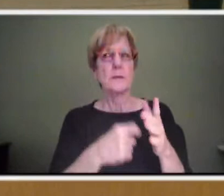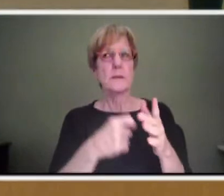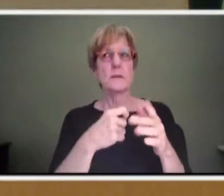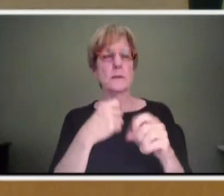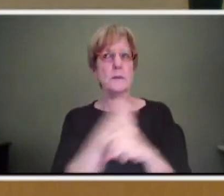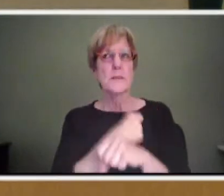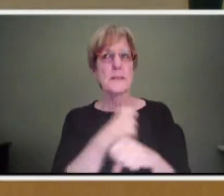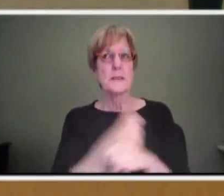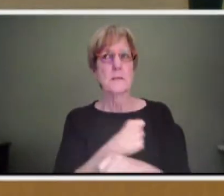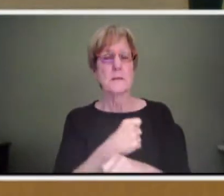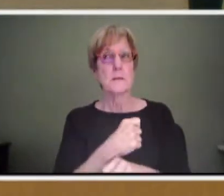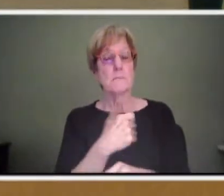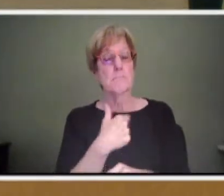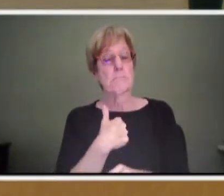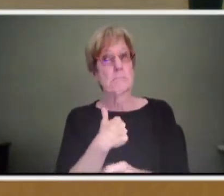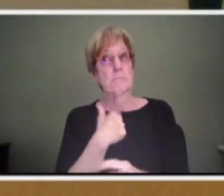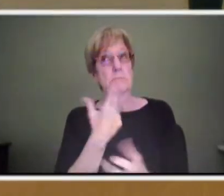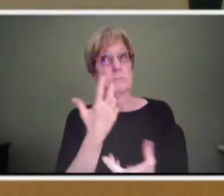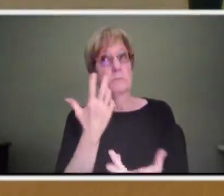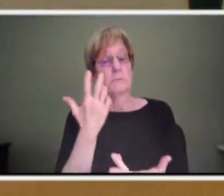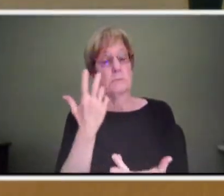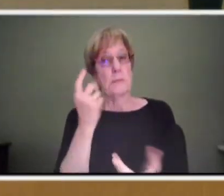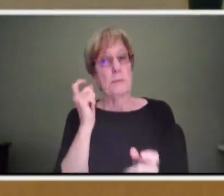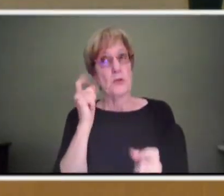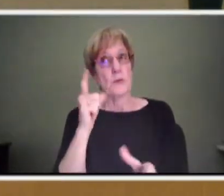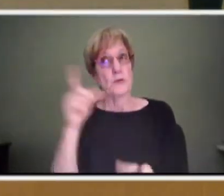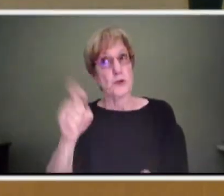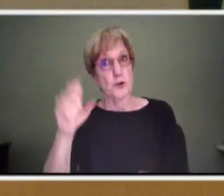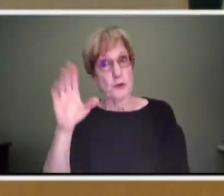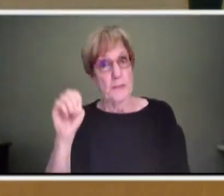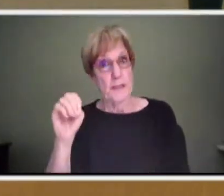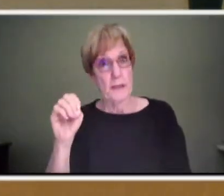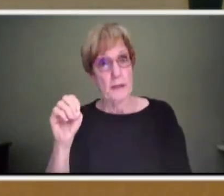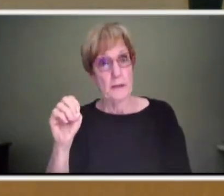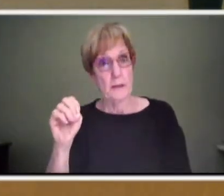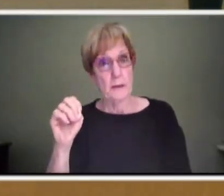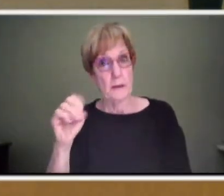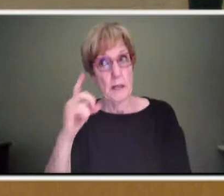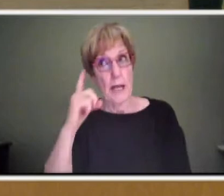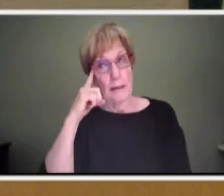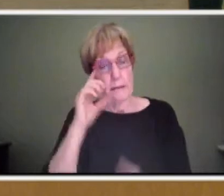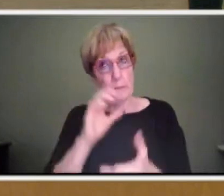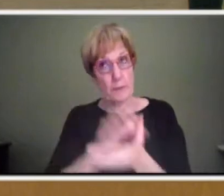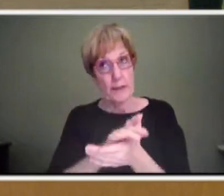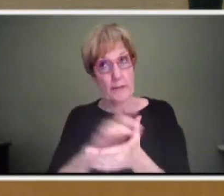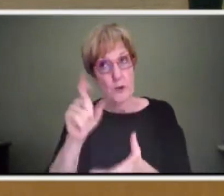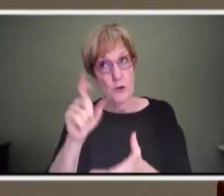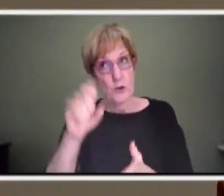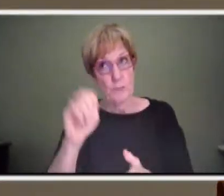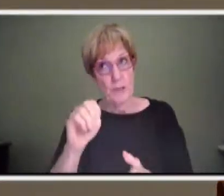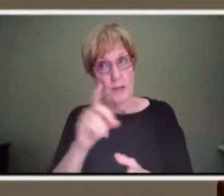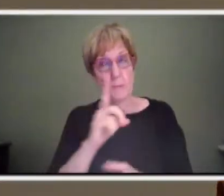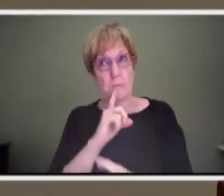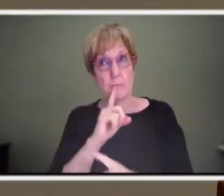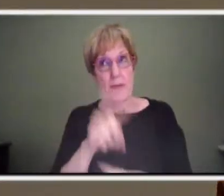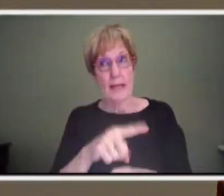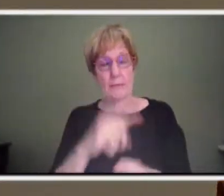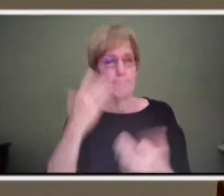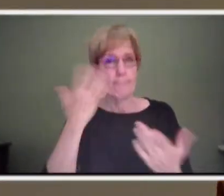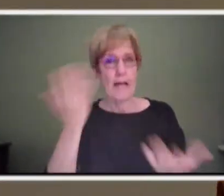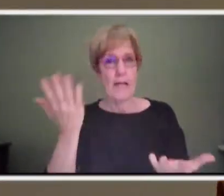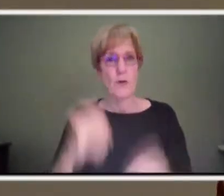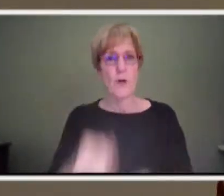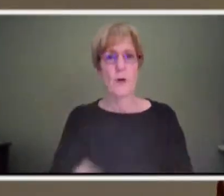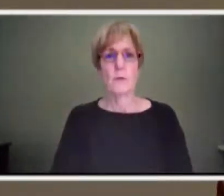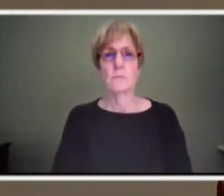aren't any, you know. There should be. I believe there should be, but I do not know the answer to that. Okay,